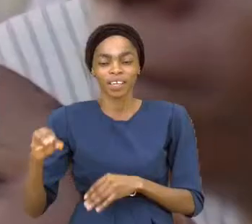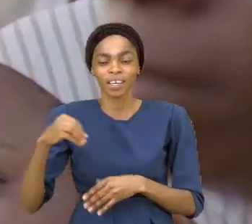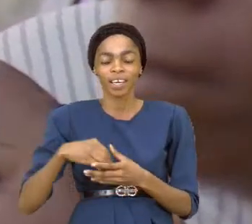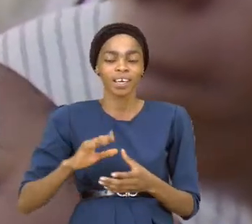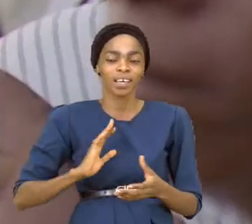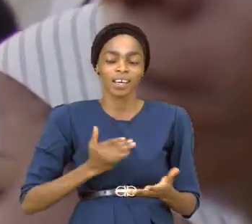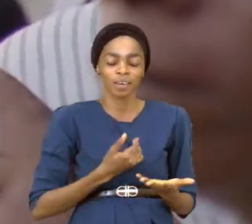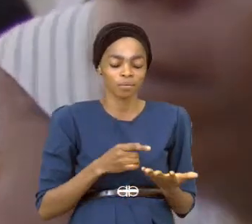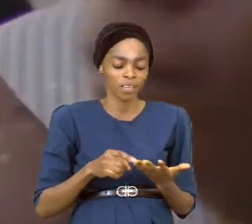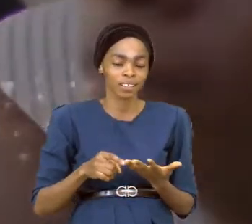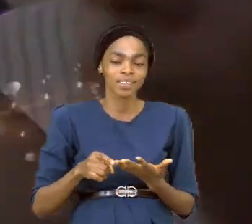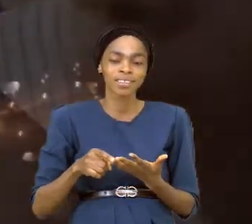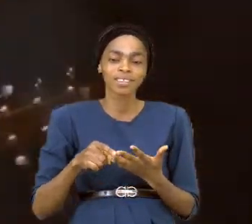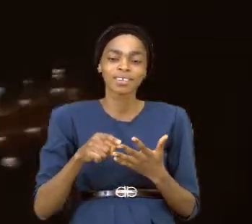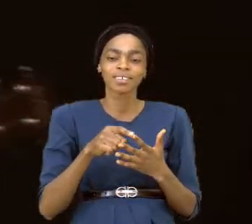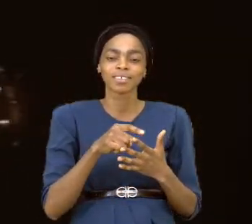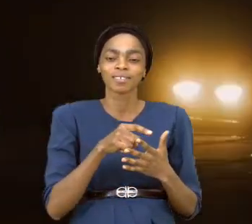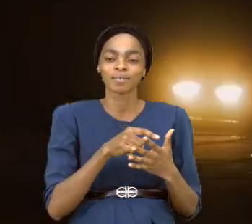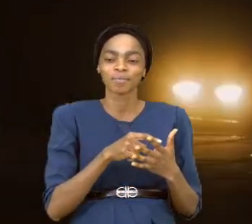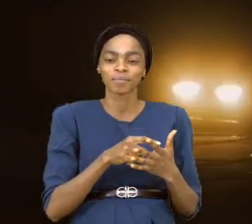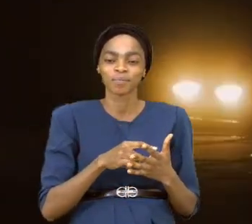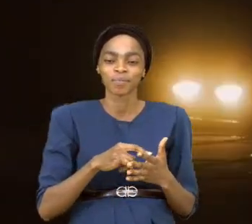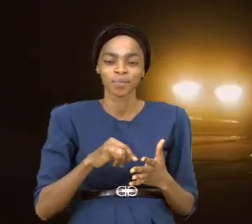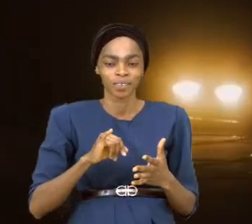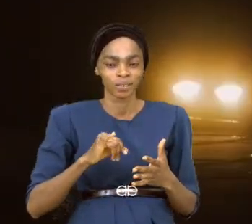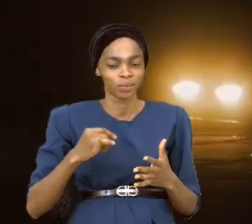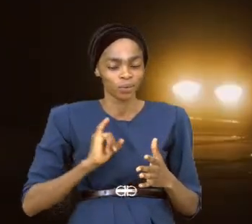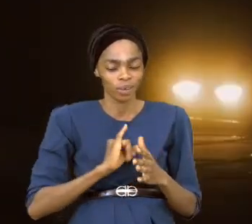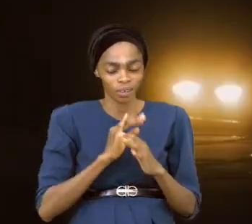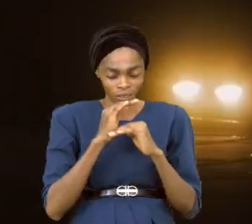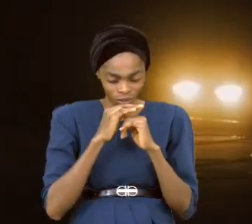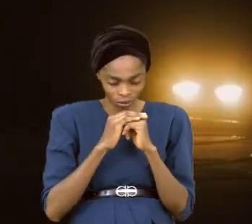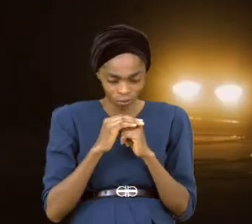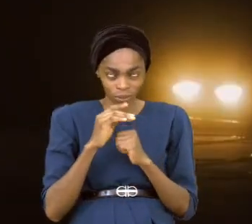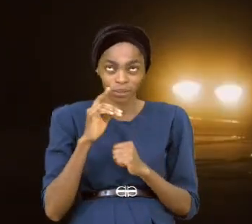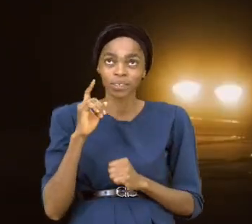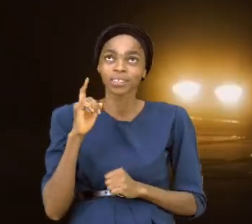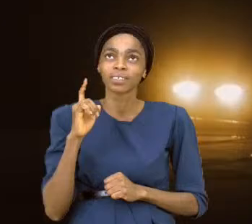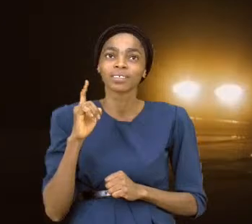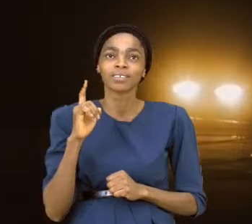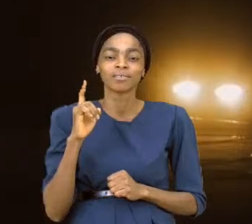moving in this place. So I worship you.